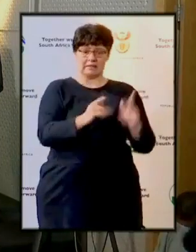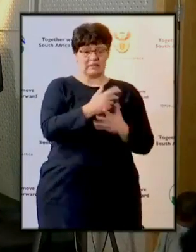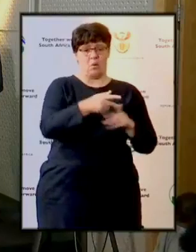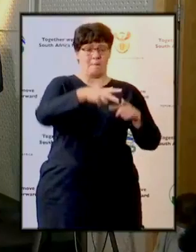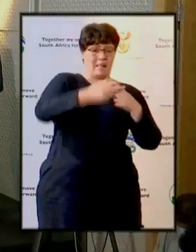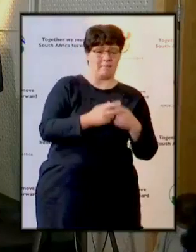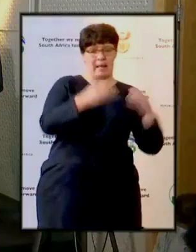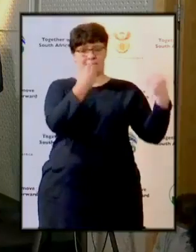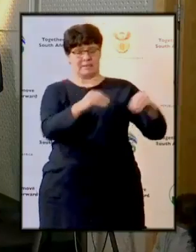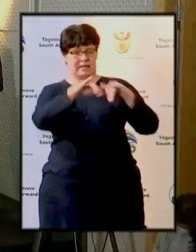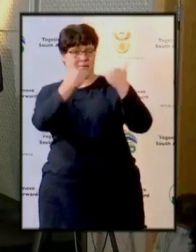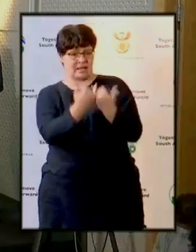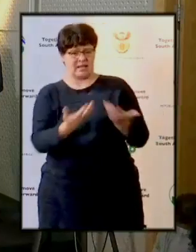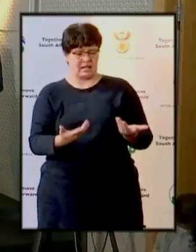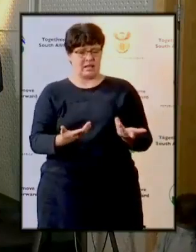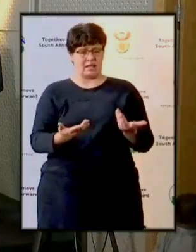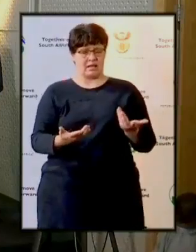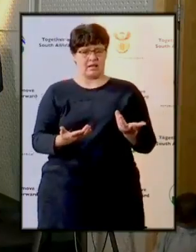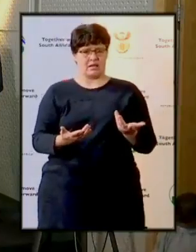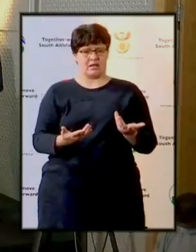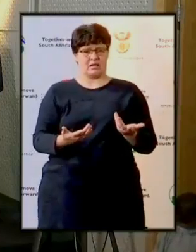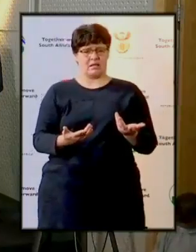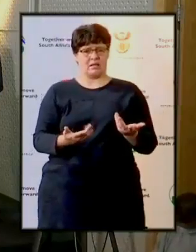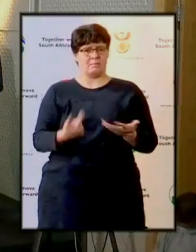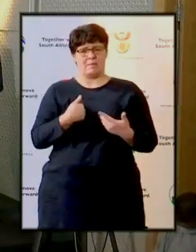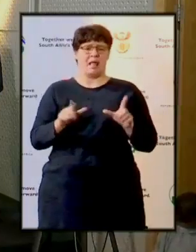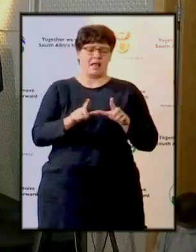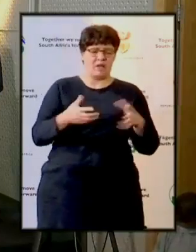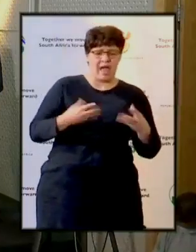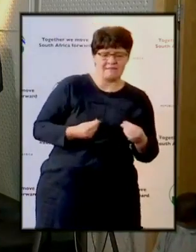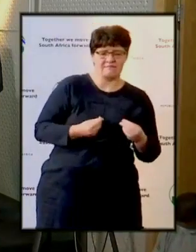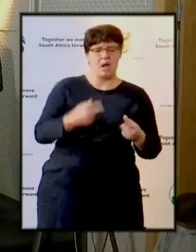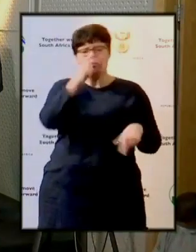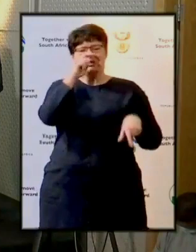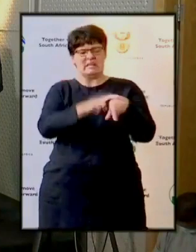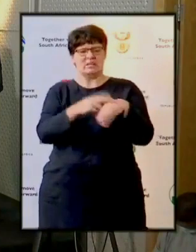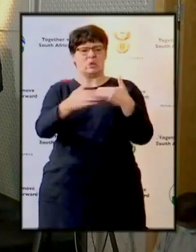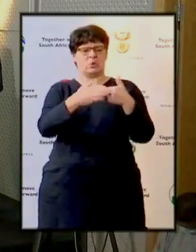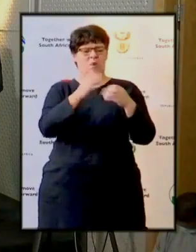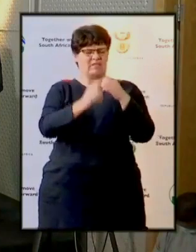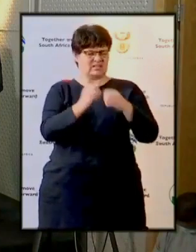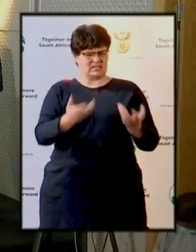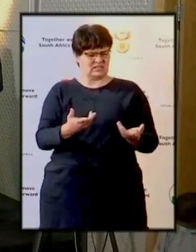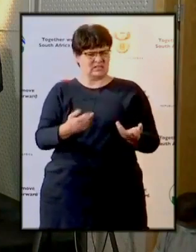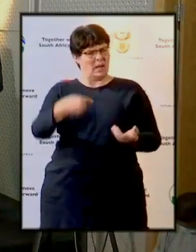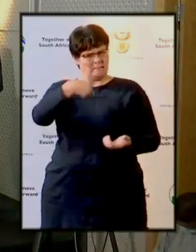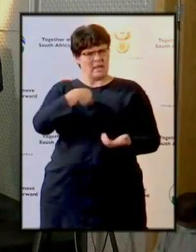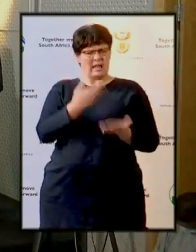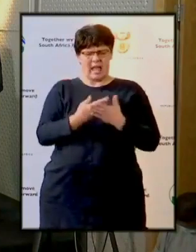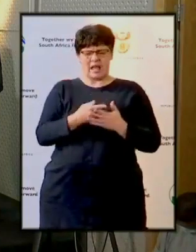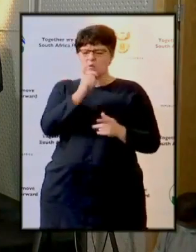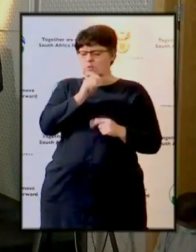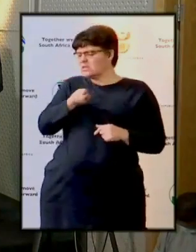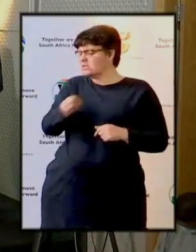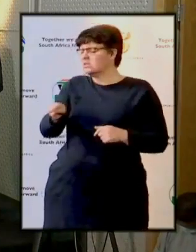plumbing companies? If I have a leakage or and I have a door that has to be fixed, why can I not use Baba Mkize,